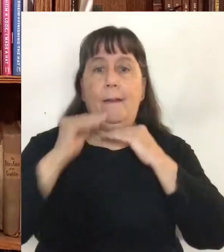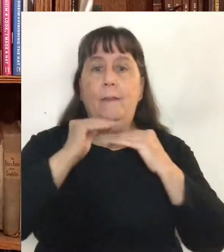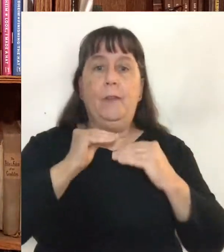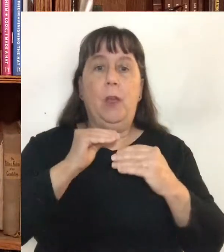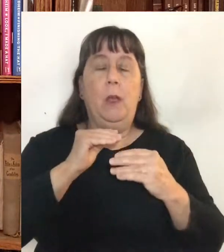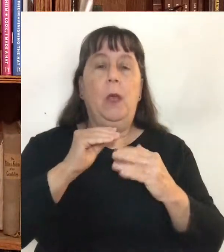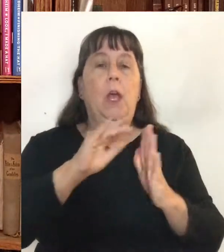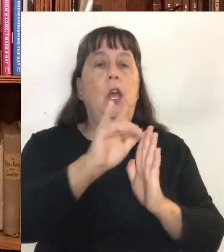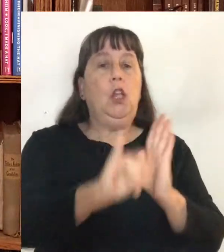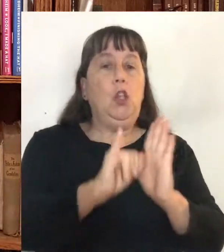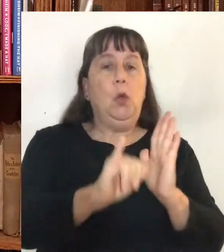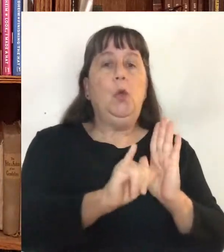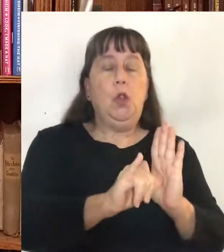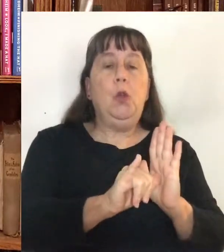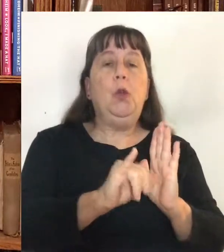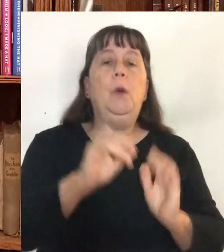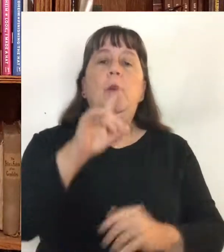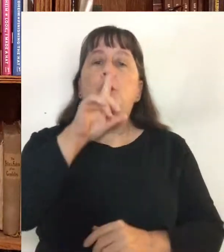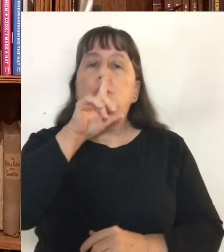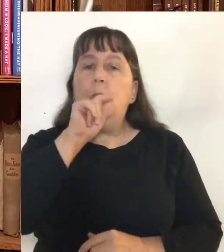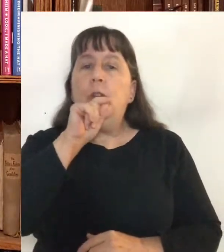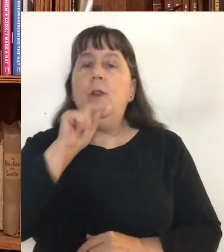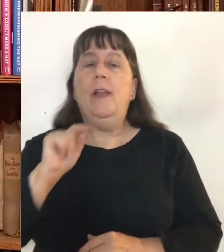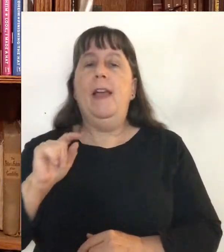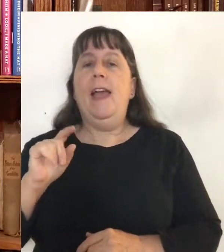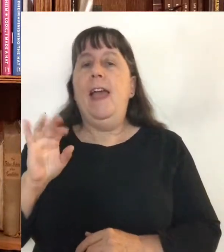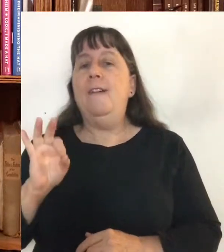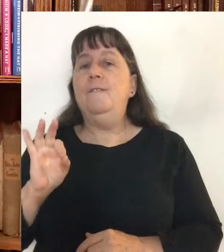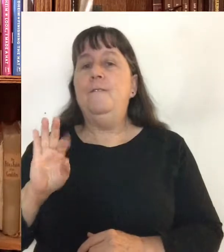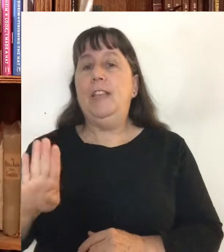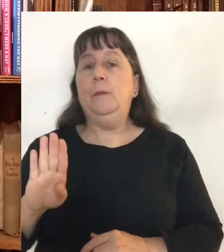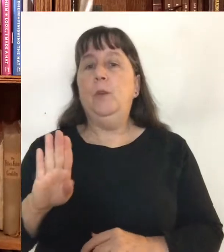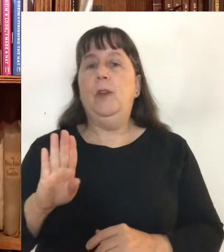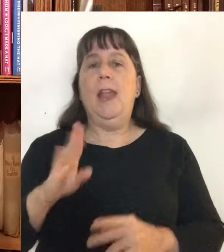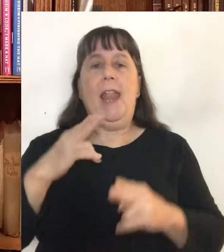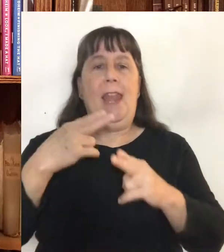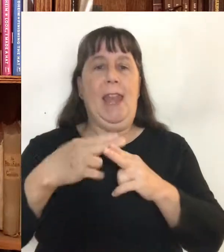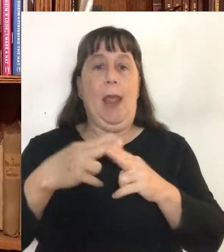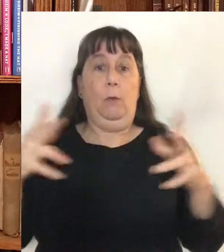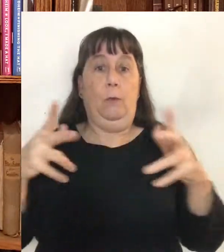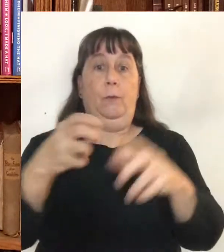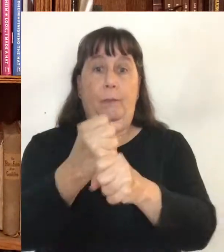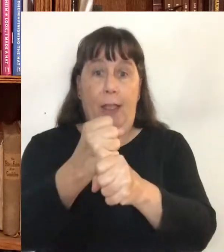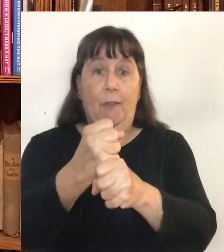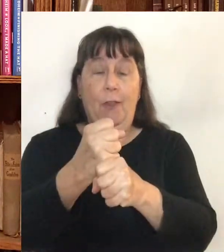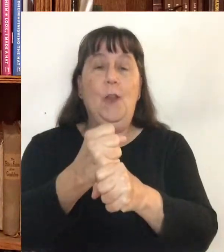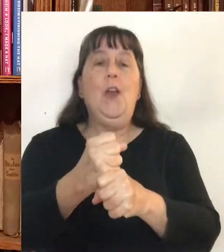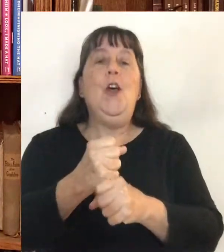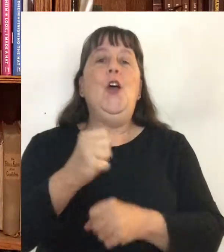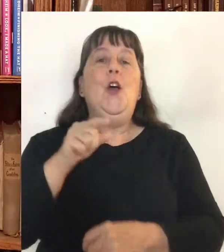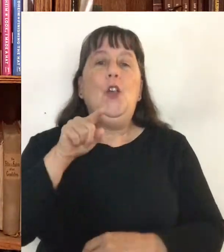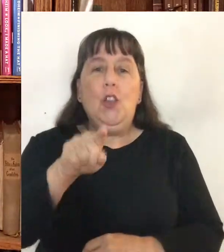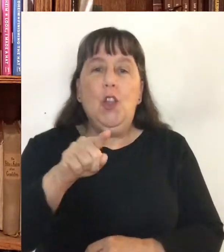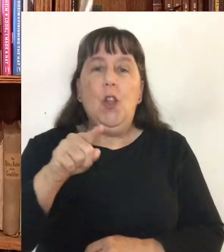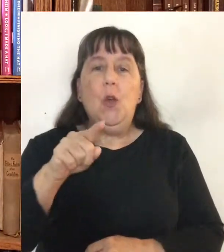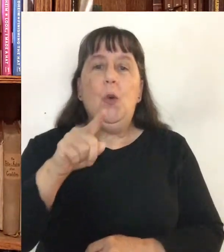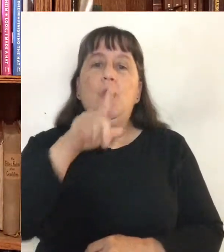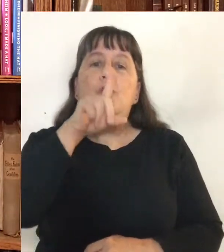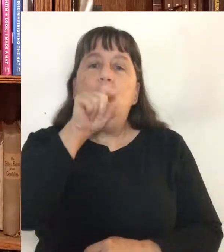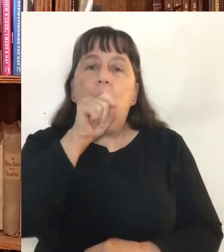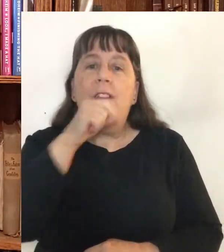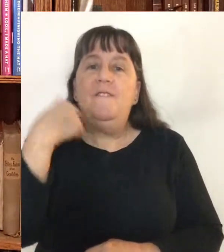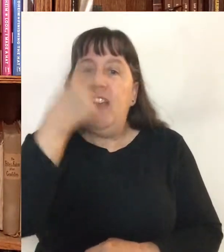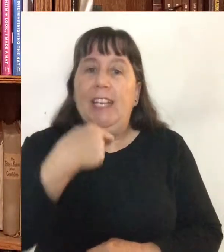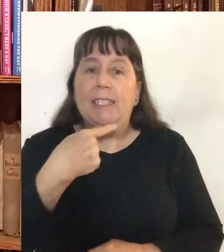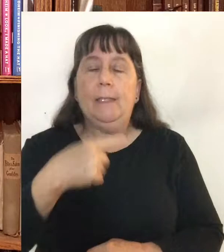YouTube, Twitter, and Facebook, known collectively as YouTwitface, now the cult has moved to its own